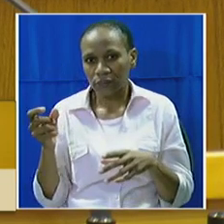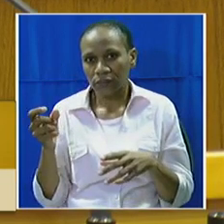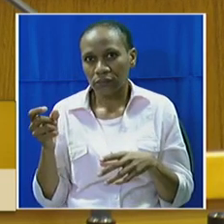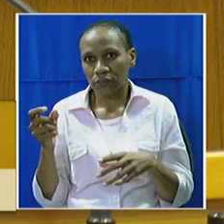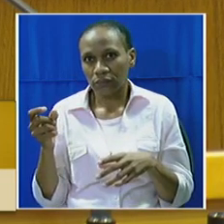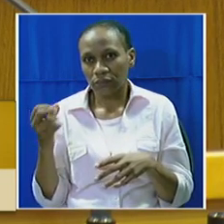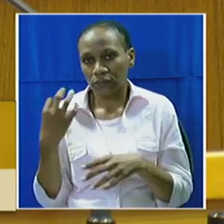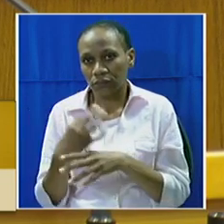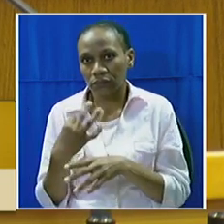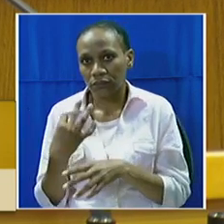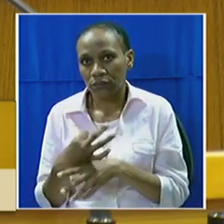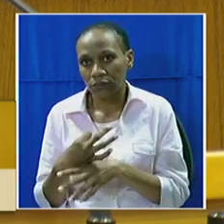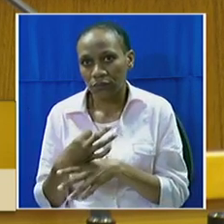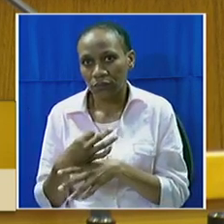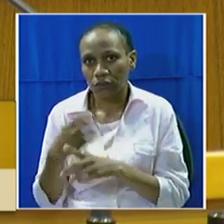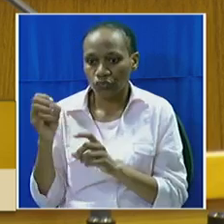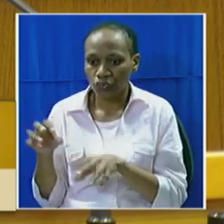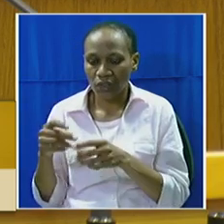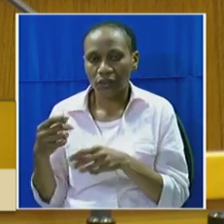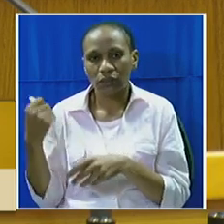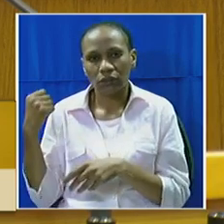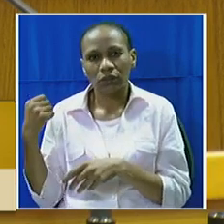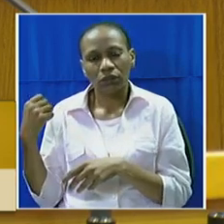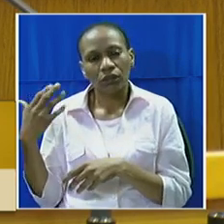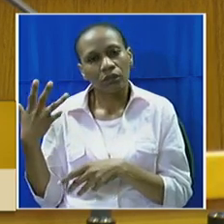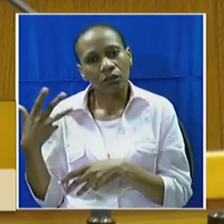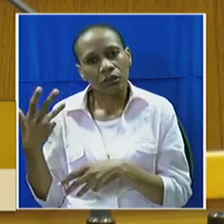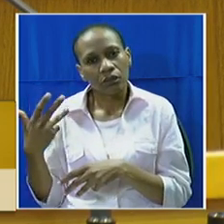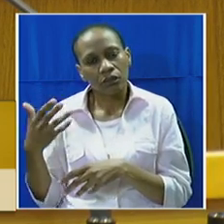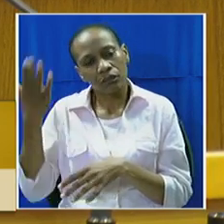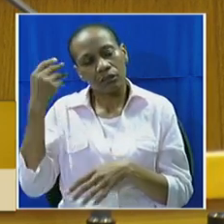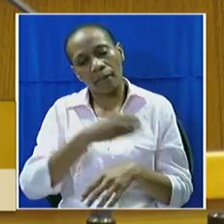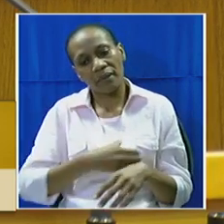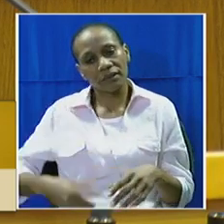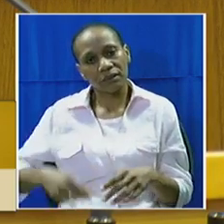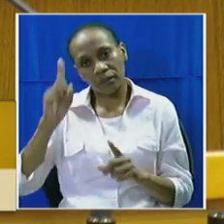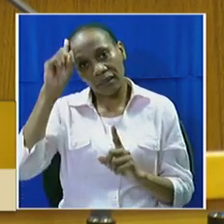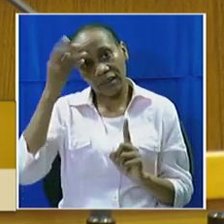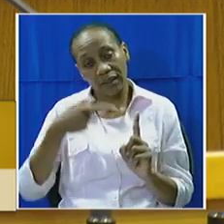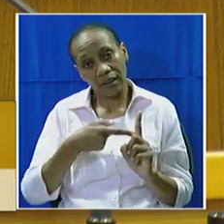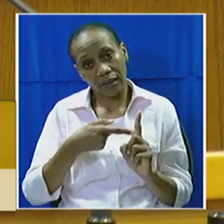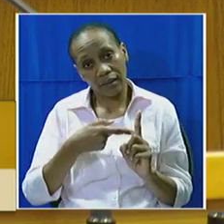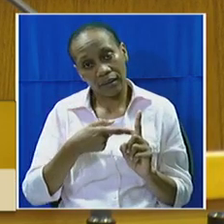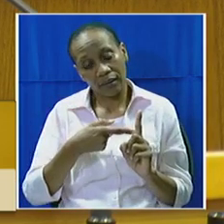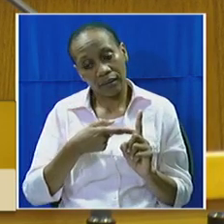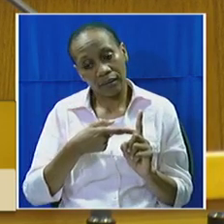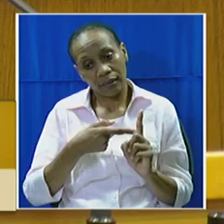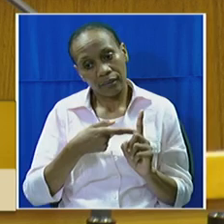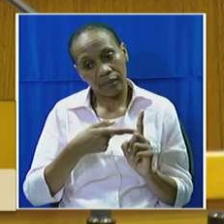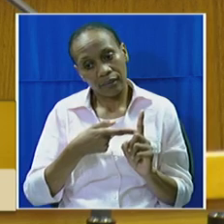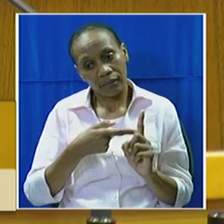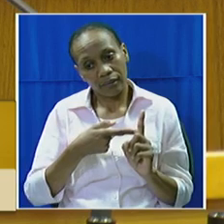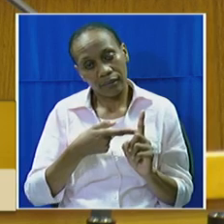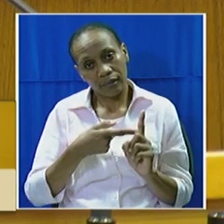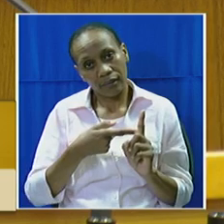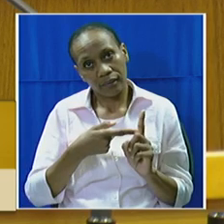eyaphuma impondo ubawo uNelson Mandela kule ntetho yam. I have taken a moment